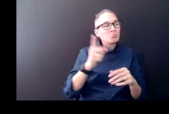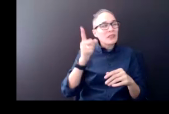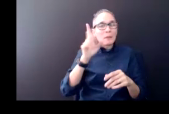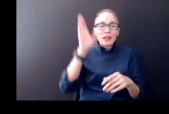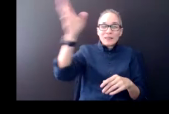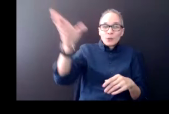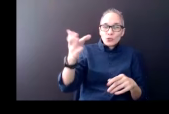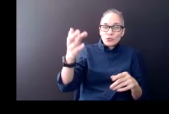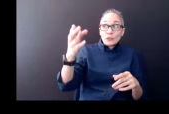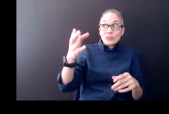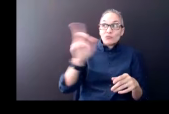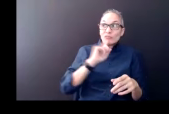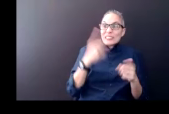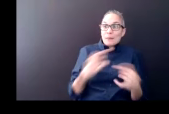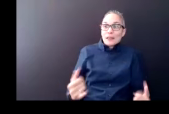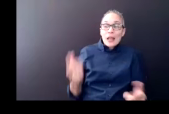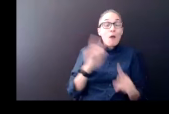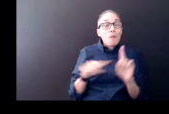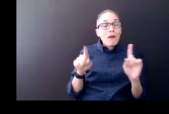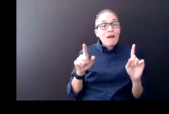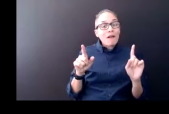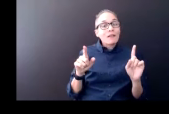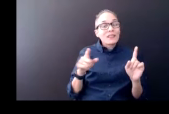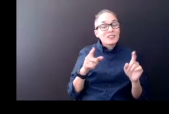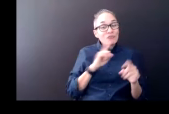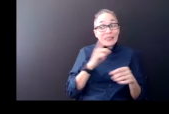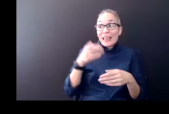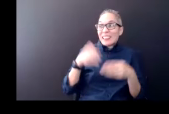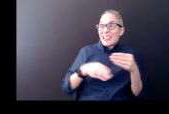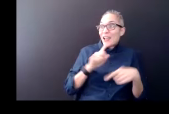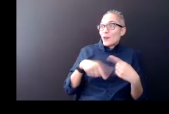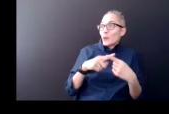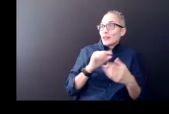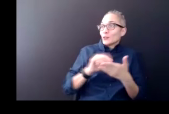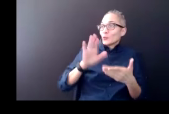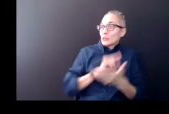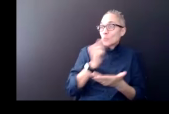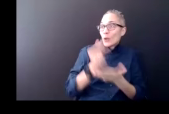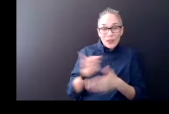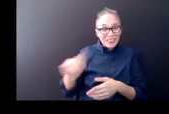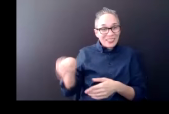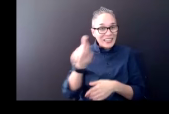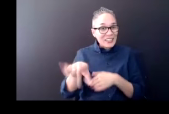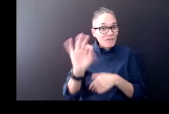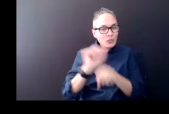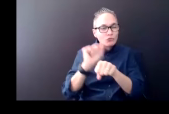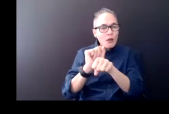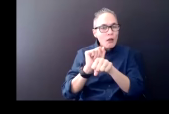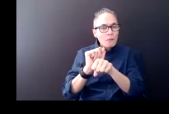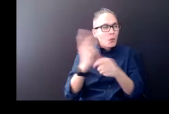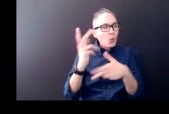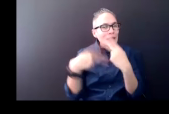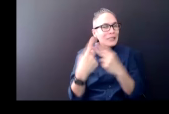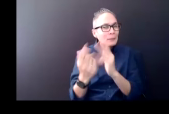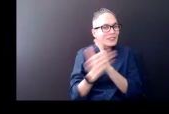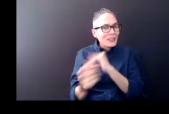but we need like the demand for, these students at the end are going to get jobs, right? So big demand is like, what kind of skills do these